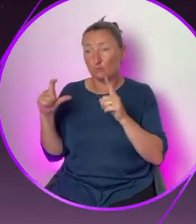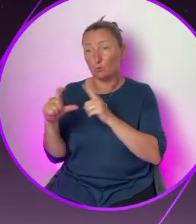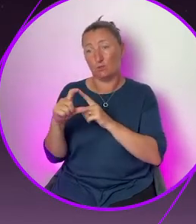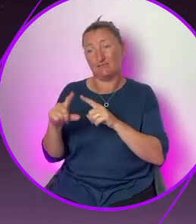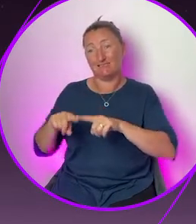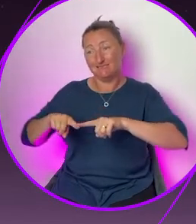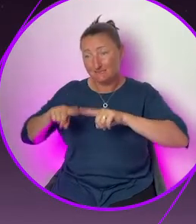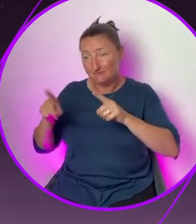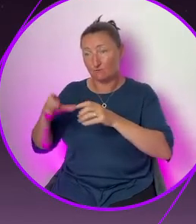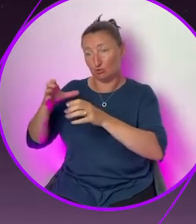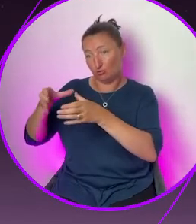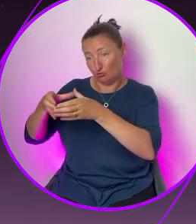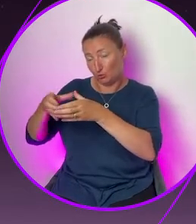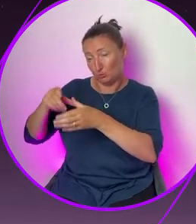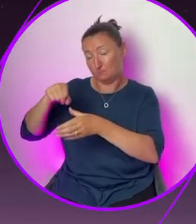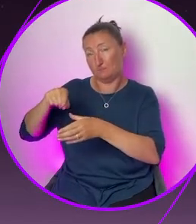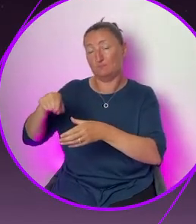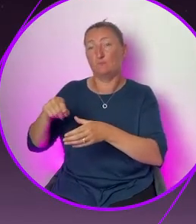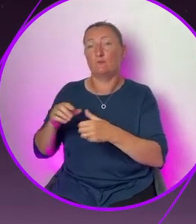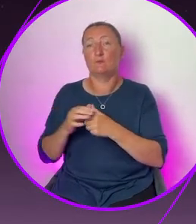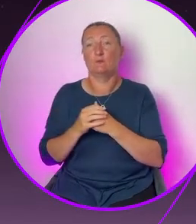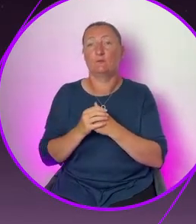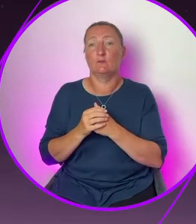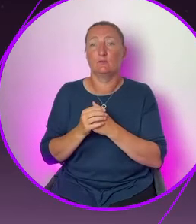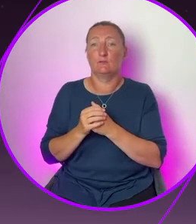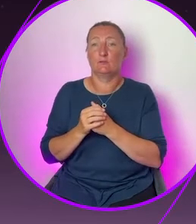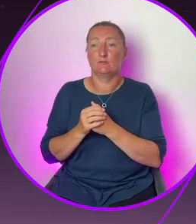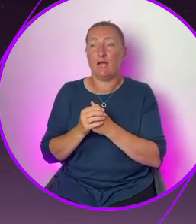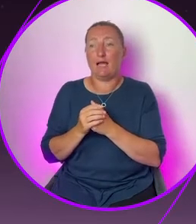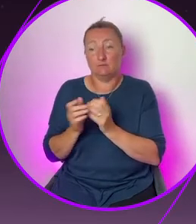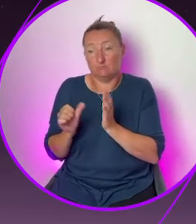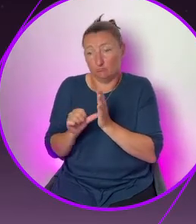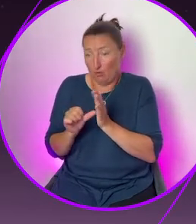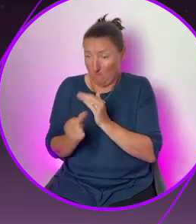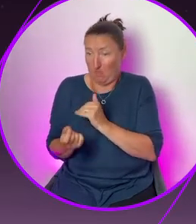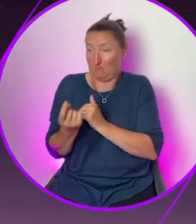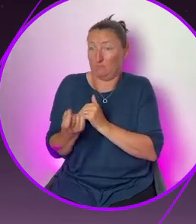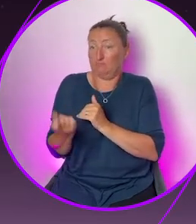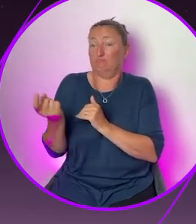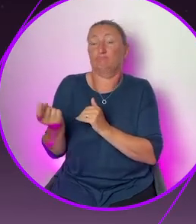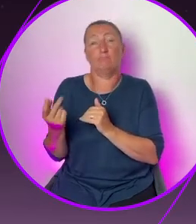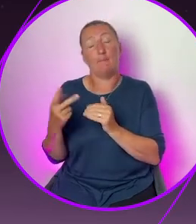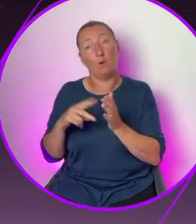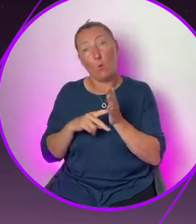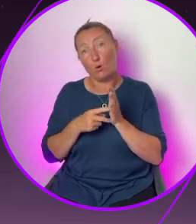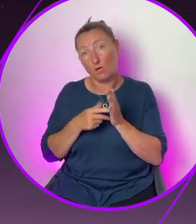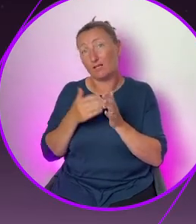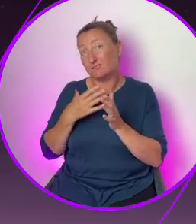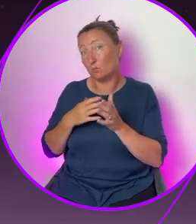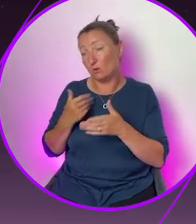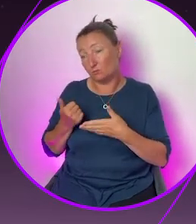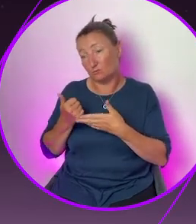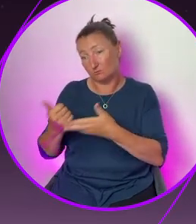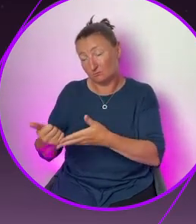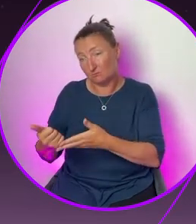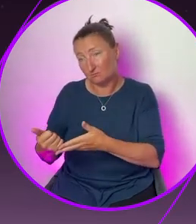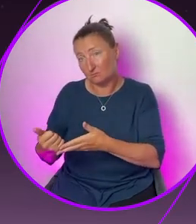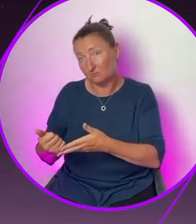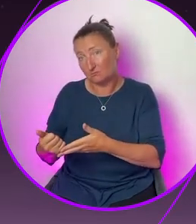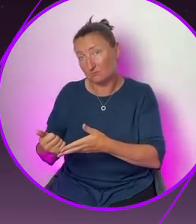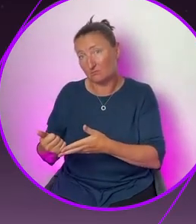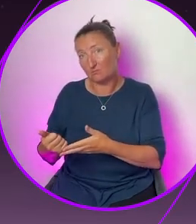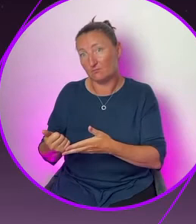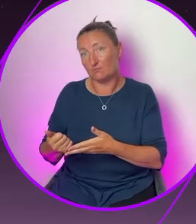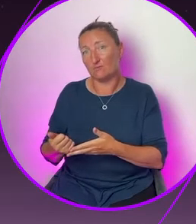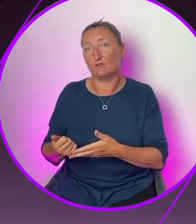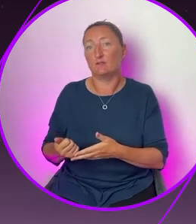groups of individuals or certain issues that organizations might want to pursue in a way that actually